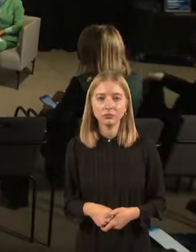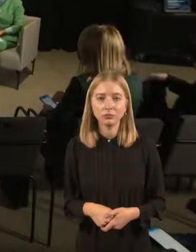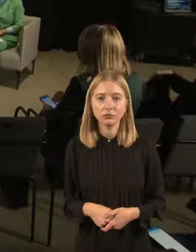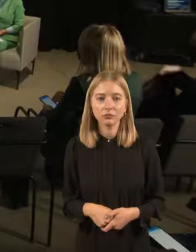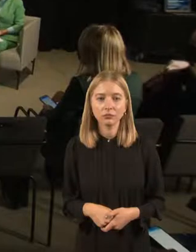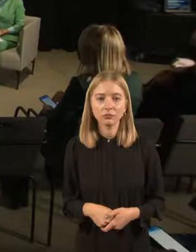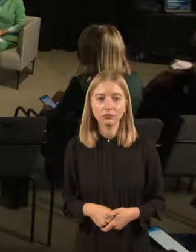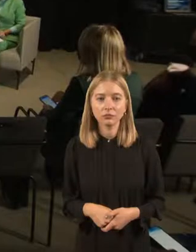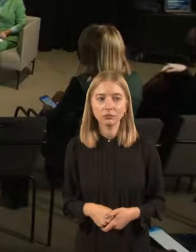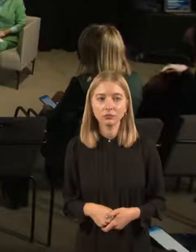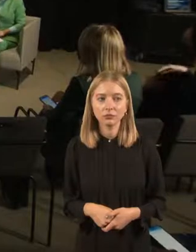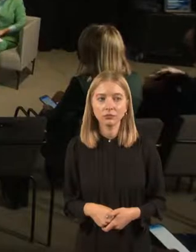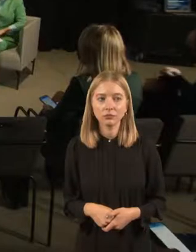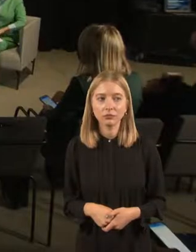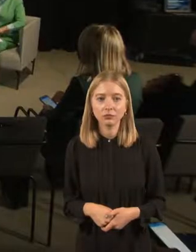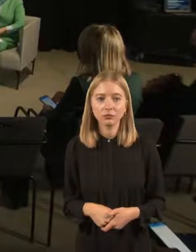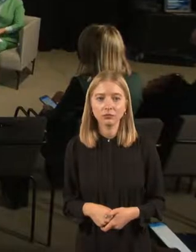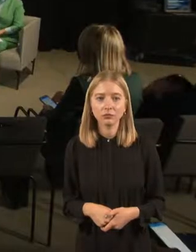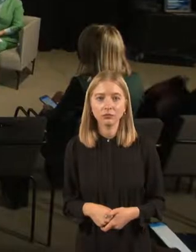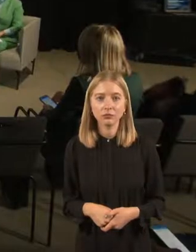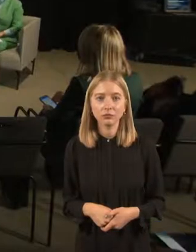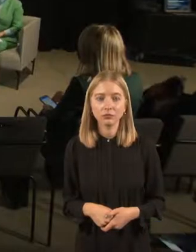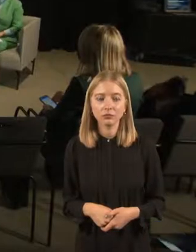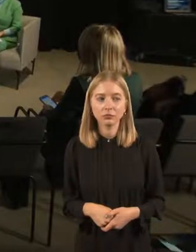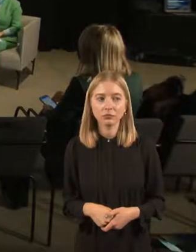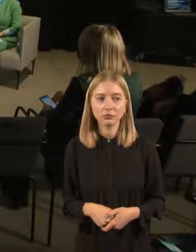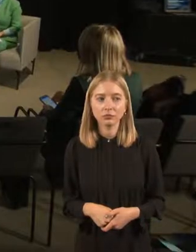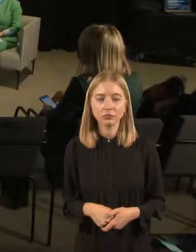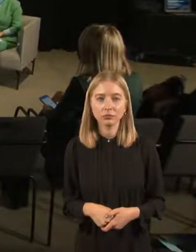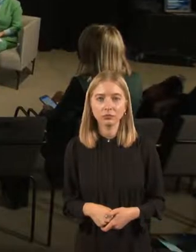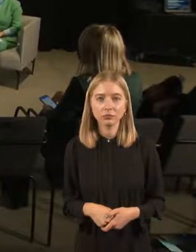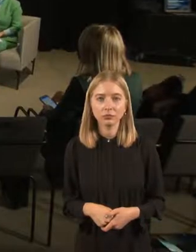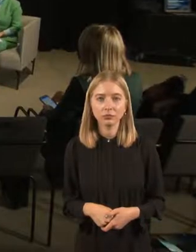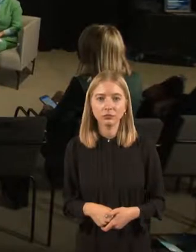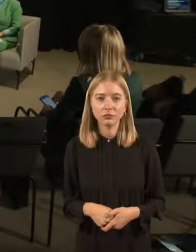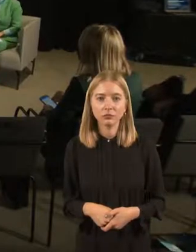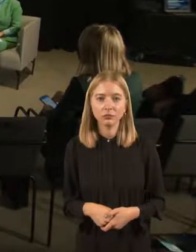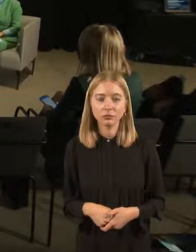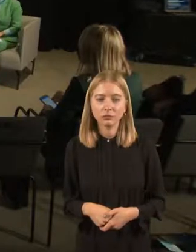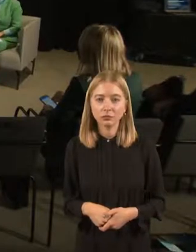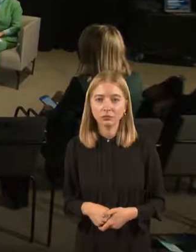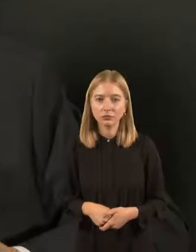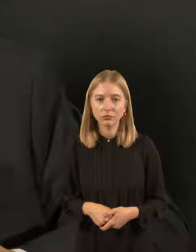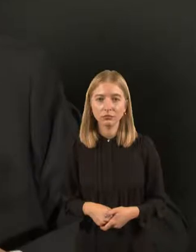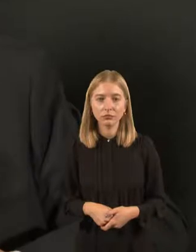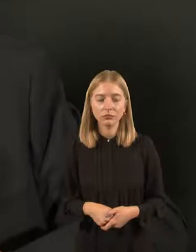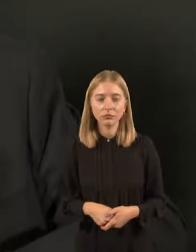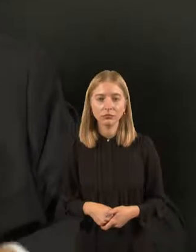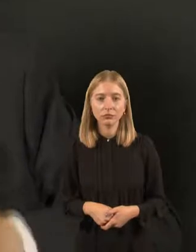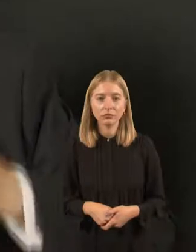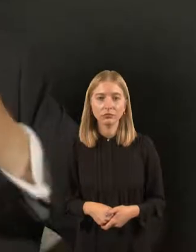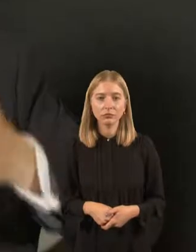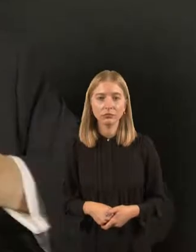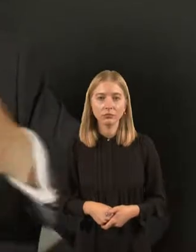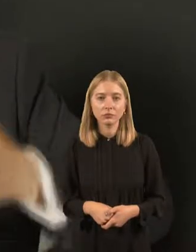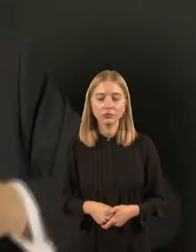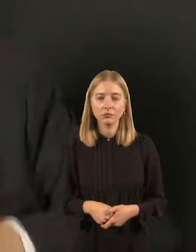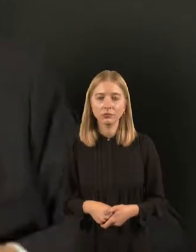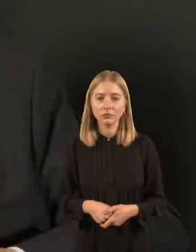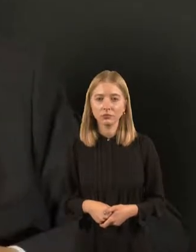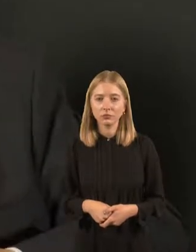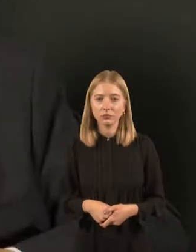and the review? Well, first I would like to commend you, Lithuania, because you are